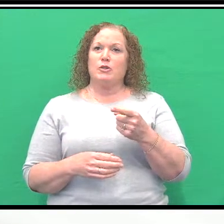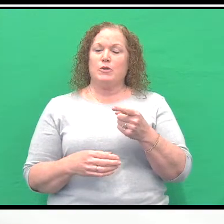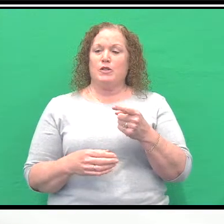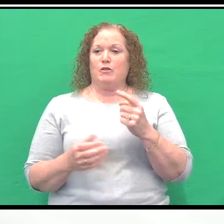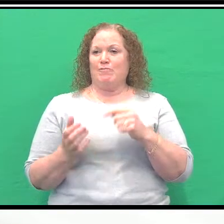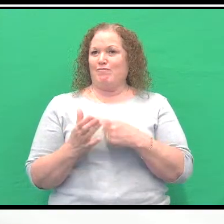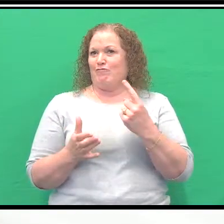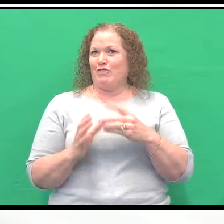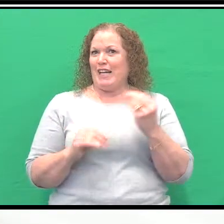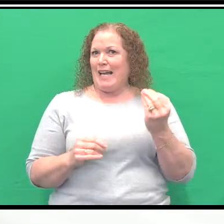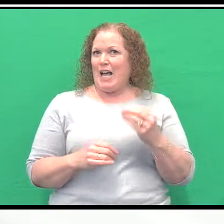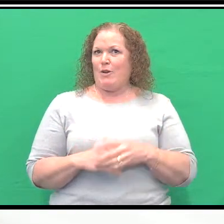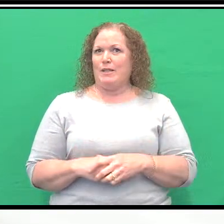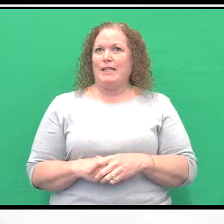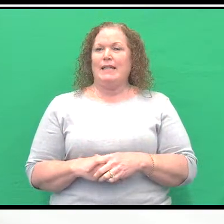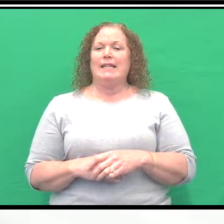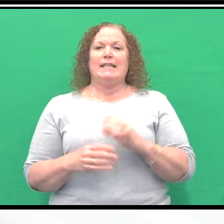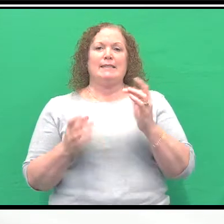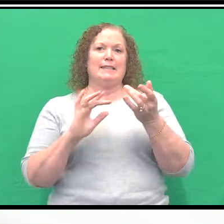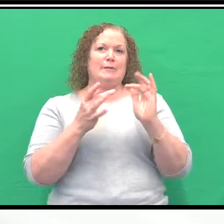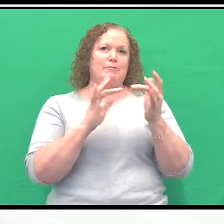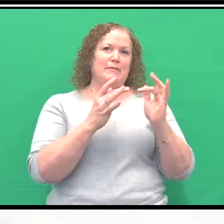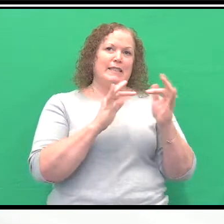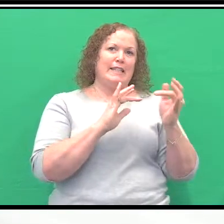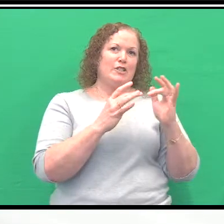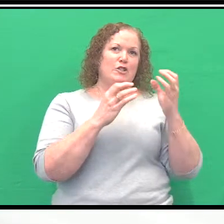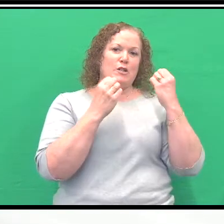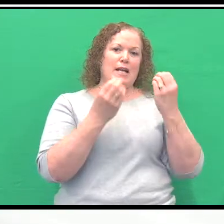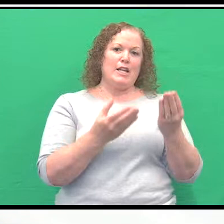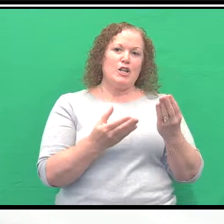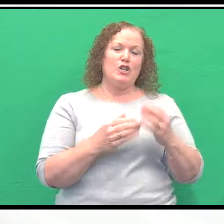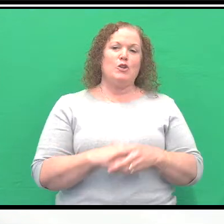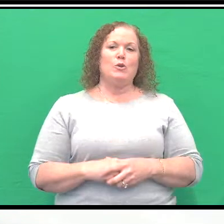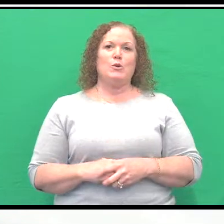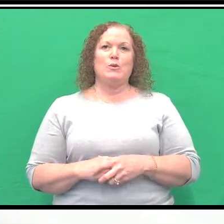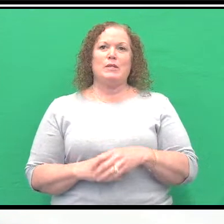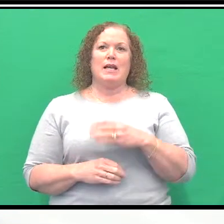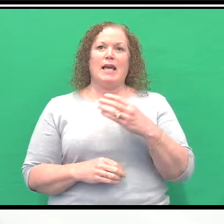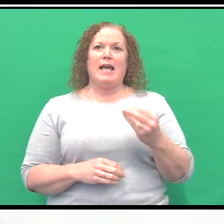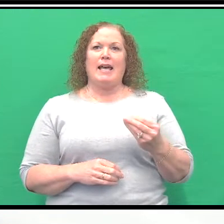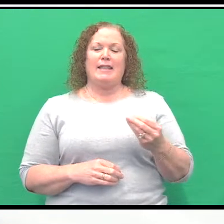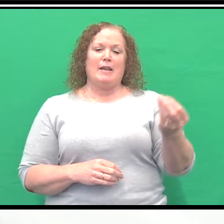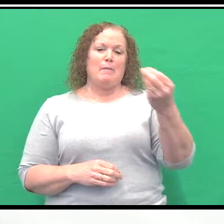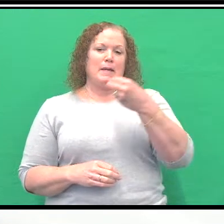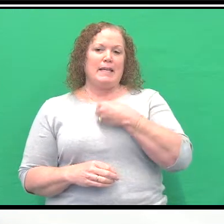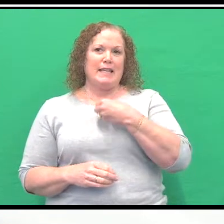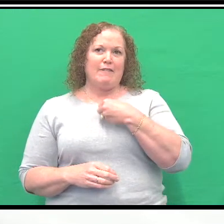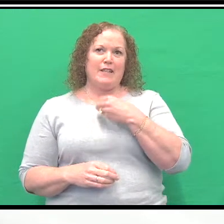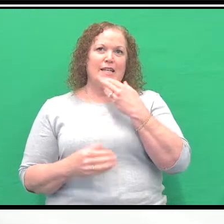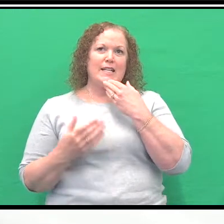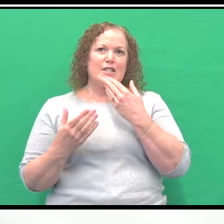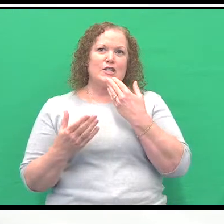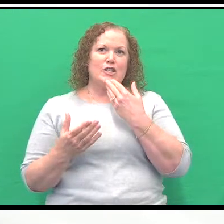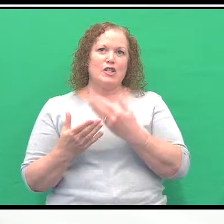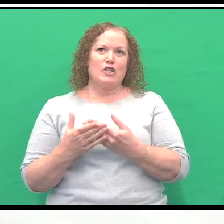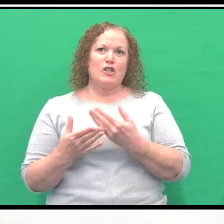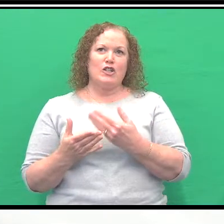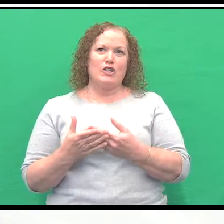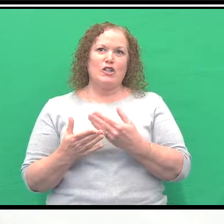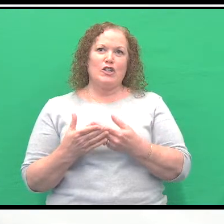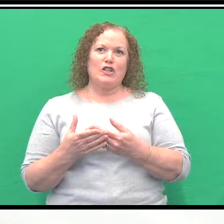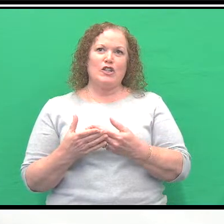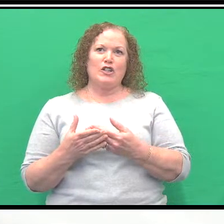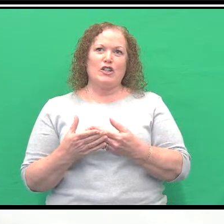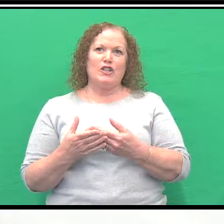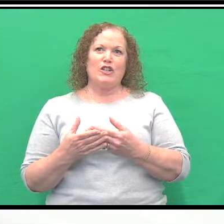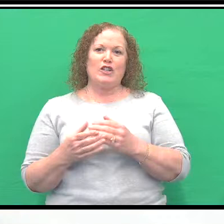and they've been giving us some great coverage, and we really appreciate the partnership. In fact, their editor, Mark Talkington, is